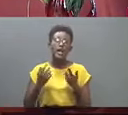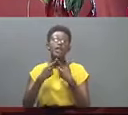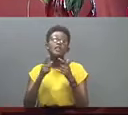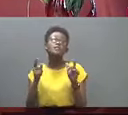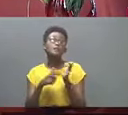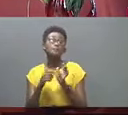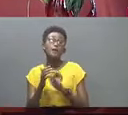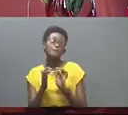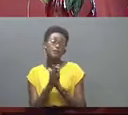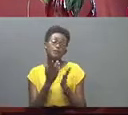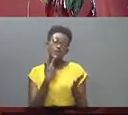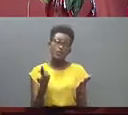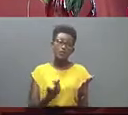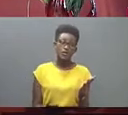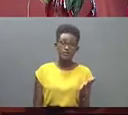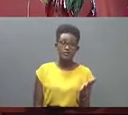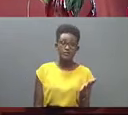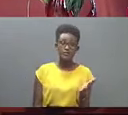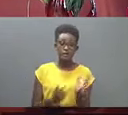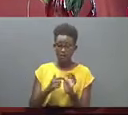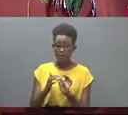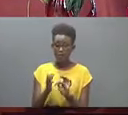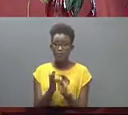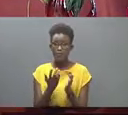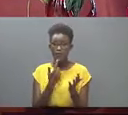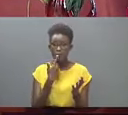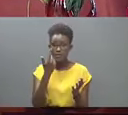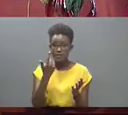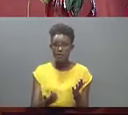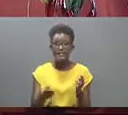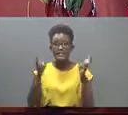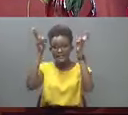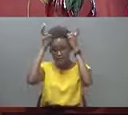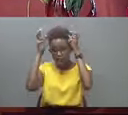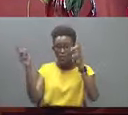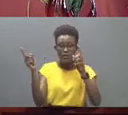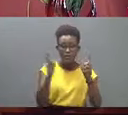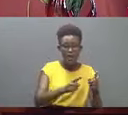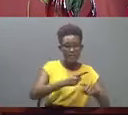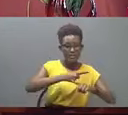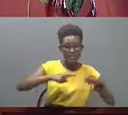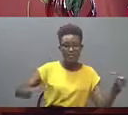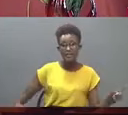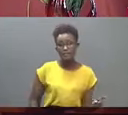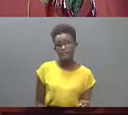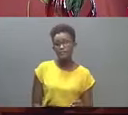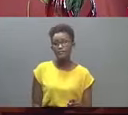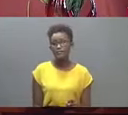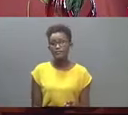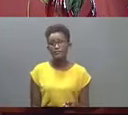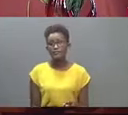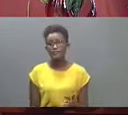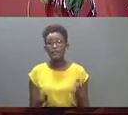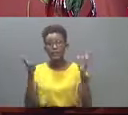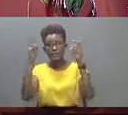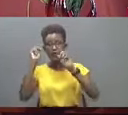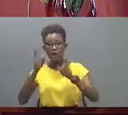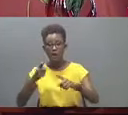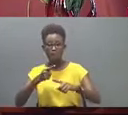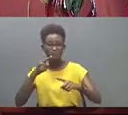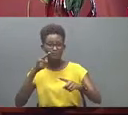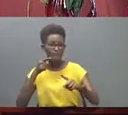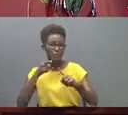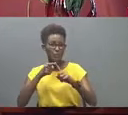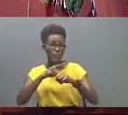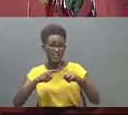The second thing the Bible says, the devil came to kill. Satan yaje kwica. I wonder where the devil